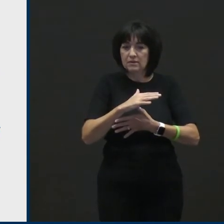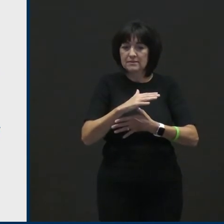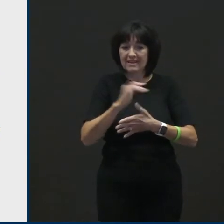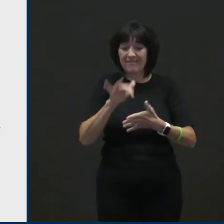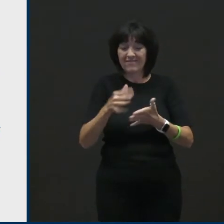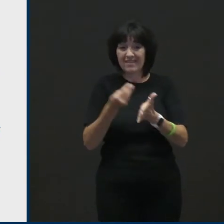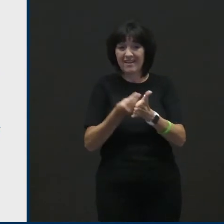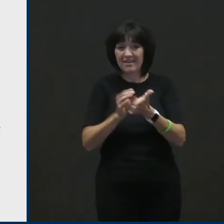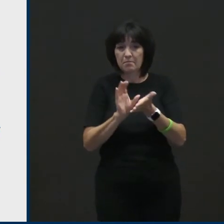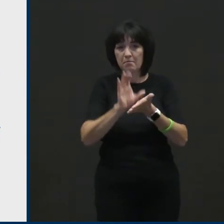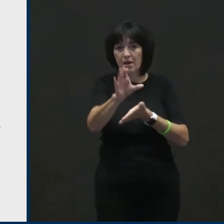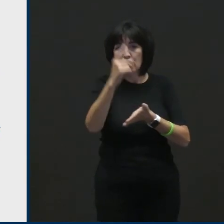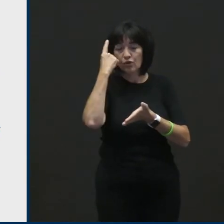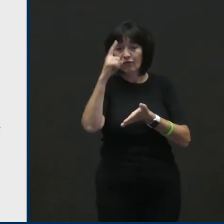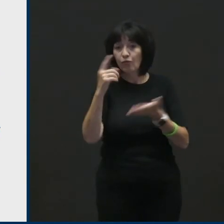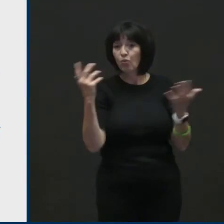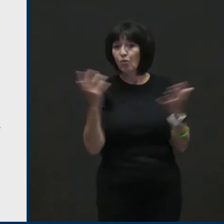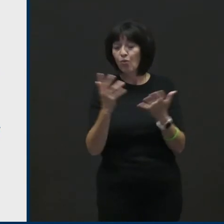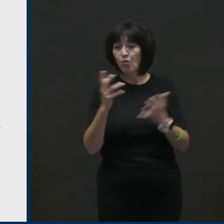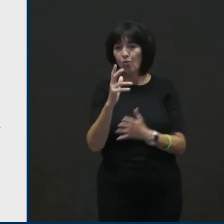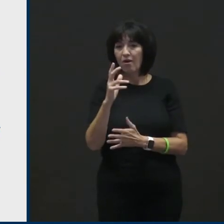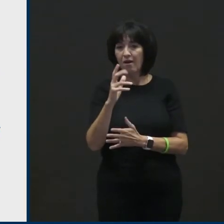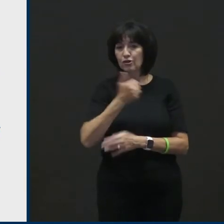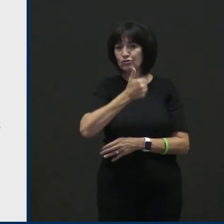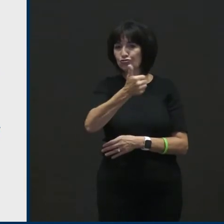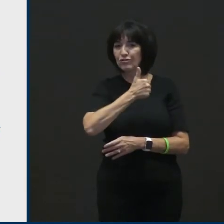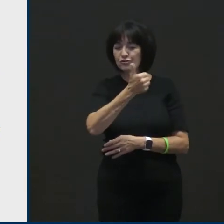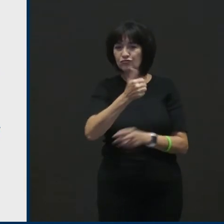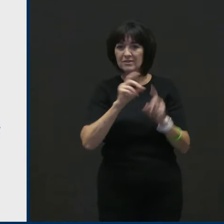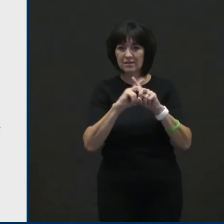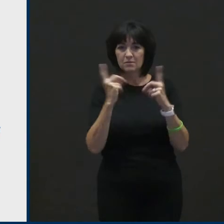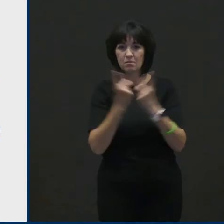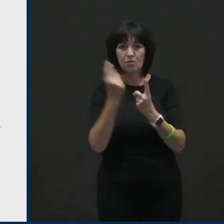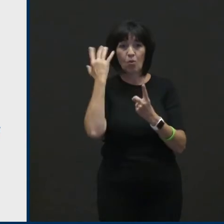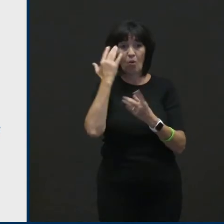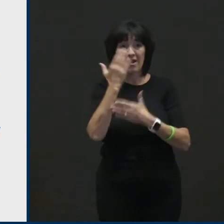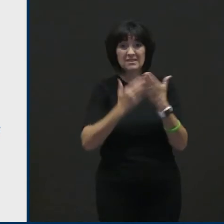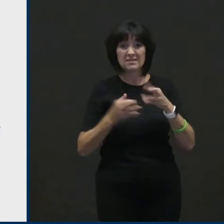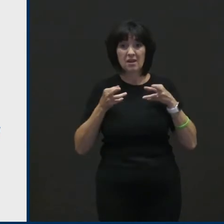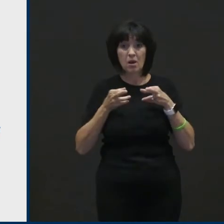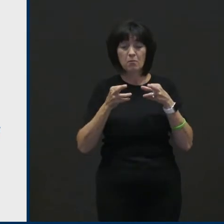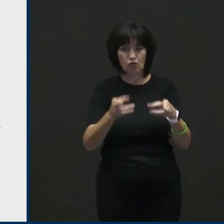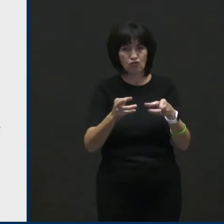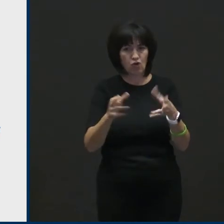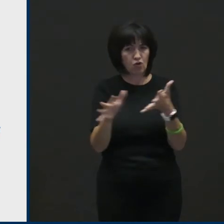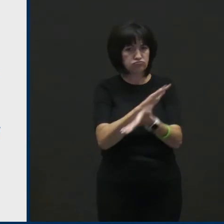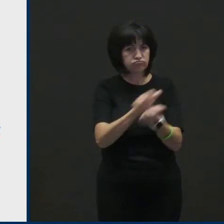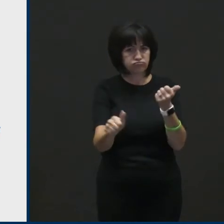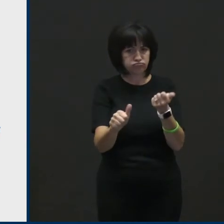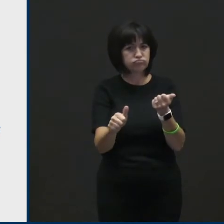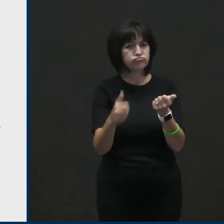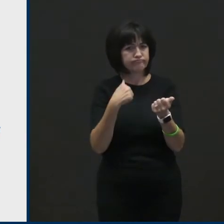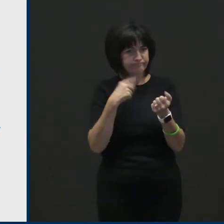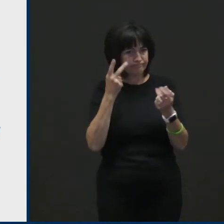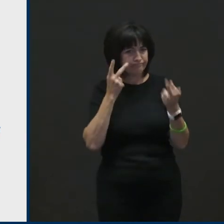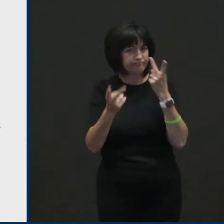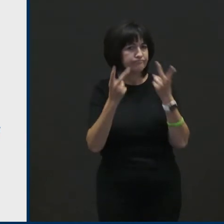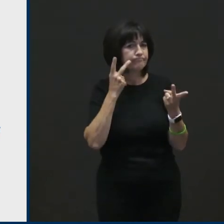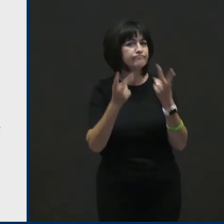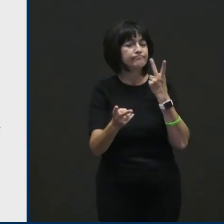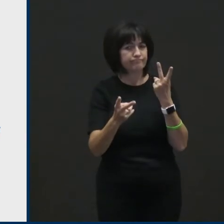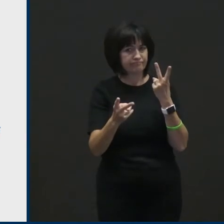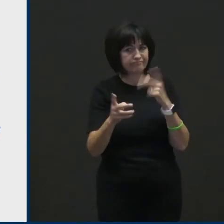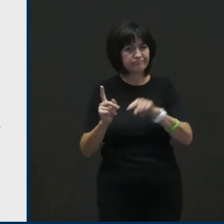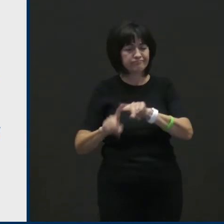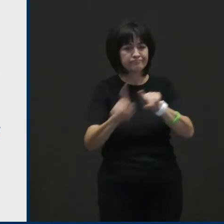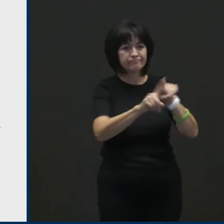budget for road resurfacing for problems that were created by the storm events. I've seen many of those in districts